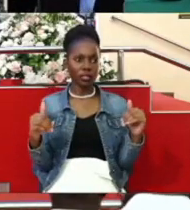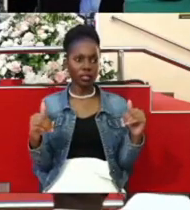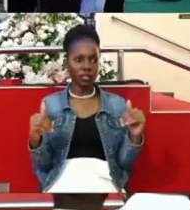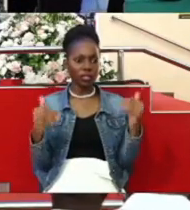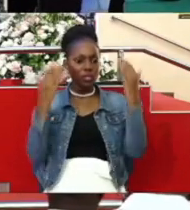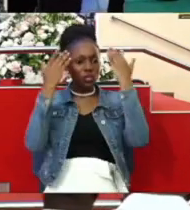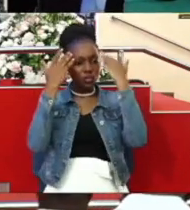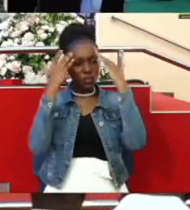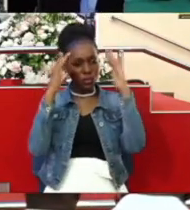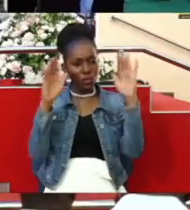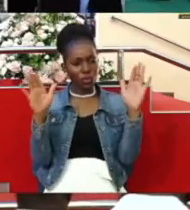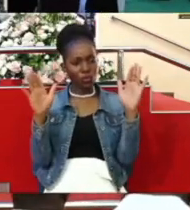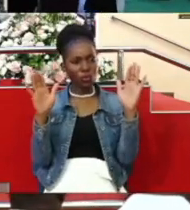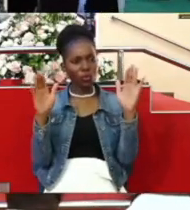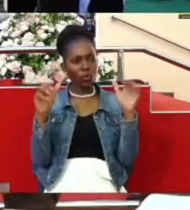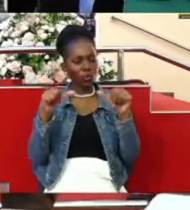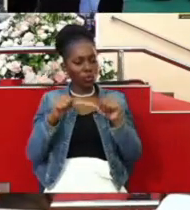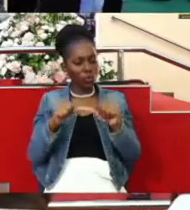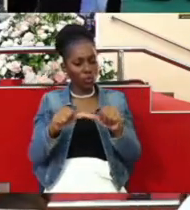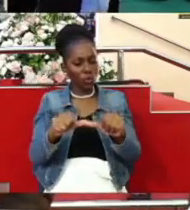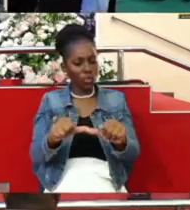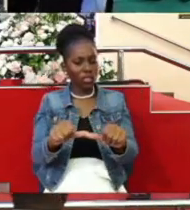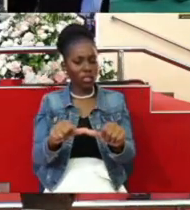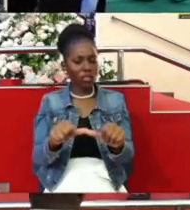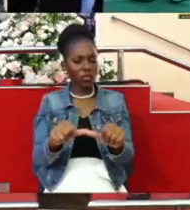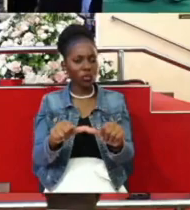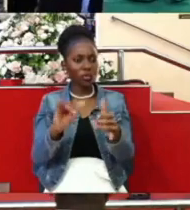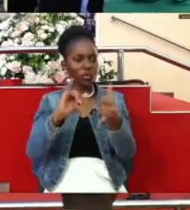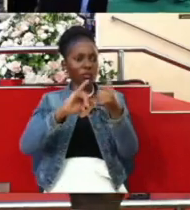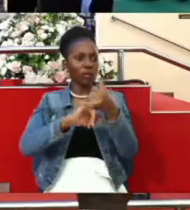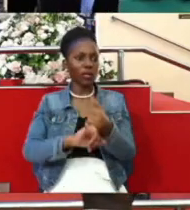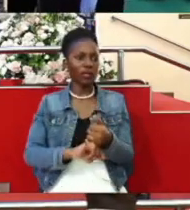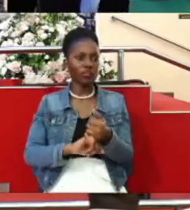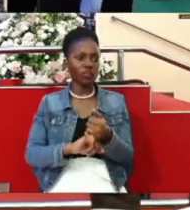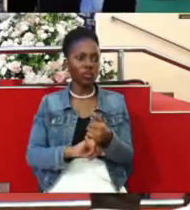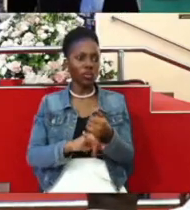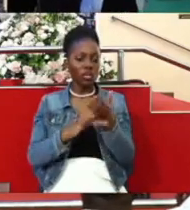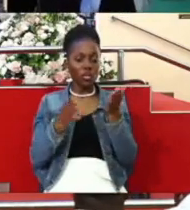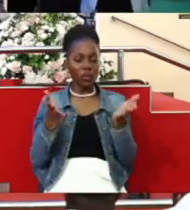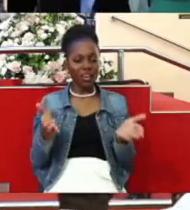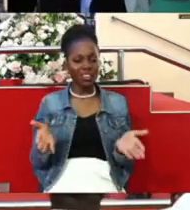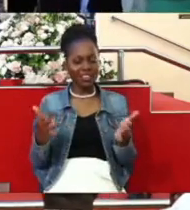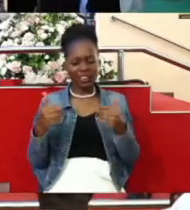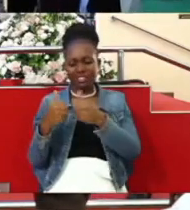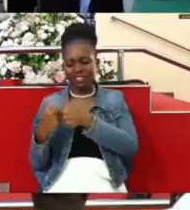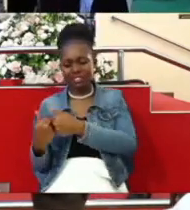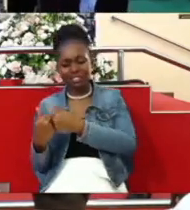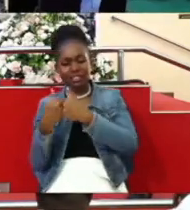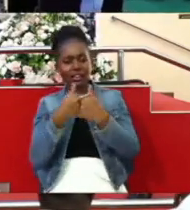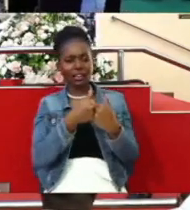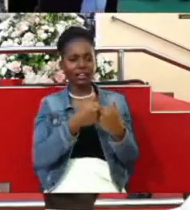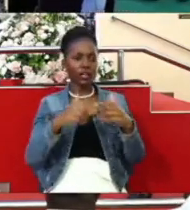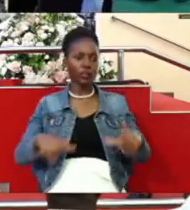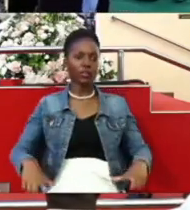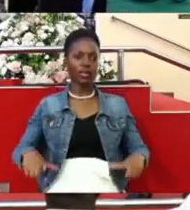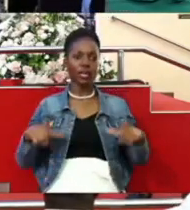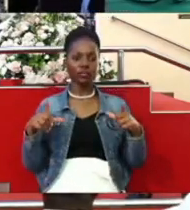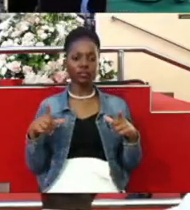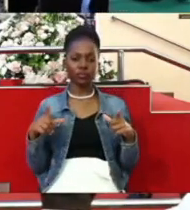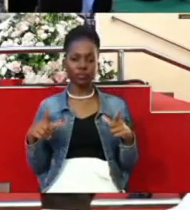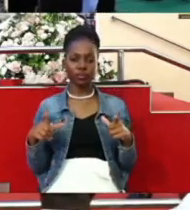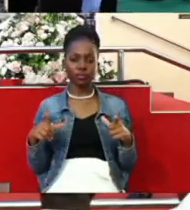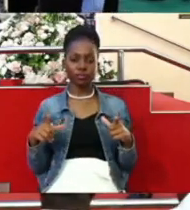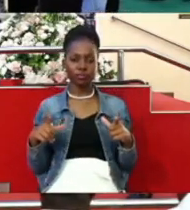know whether you should move on. Ama uendele. You are left there and you are struggling in life. Uko pale na unasumbuka katika